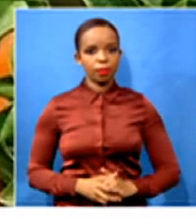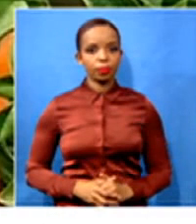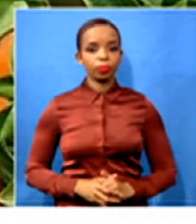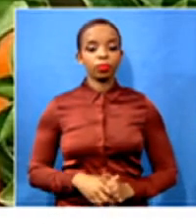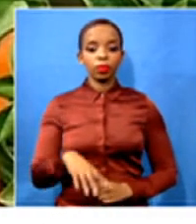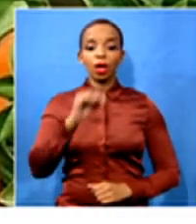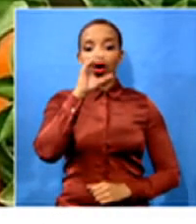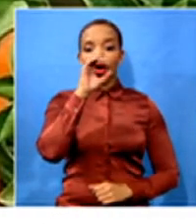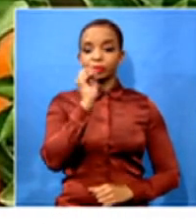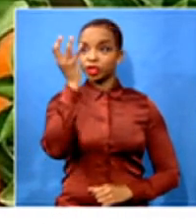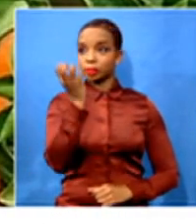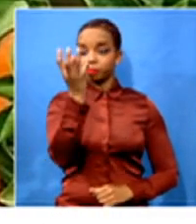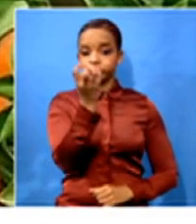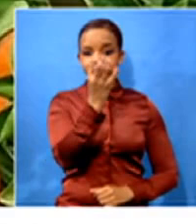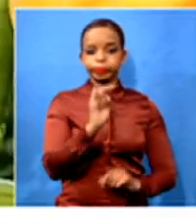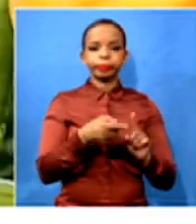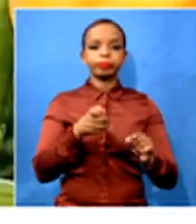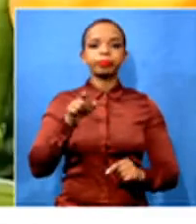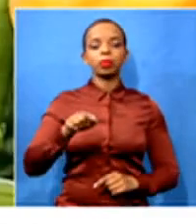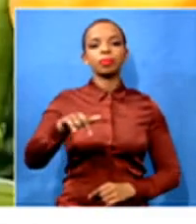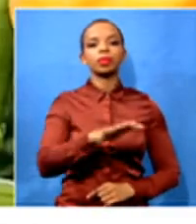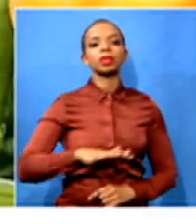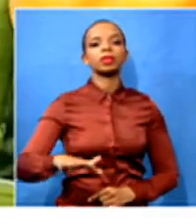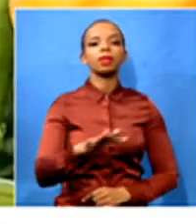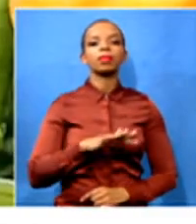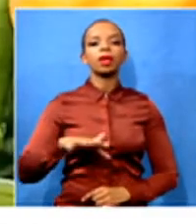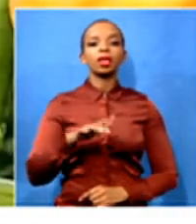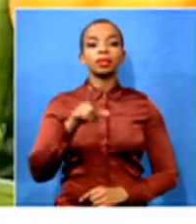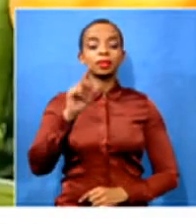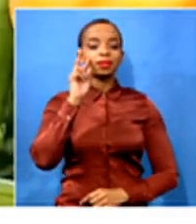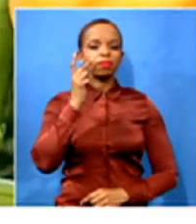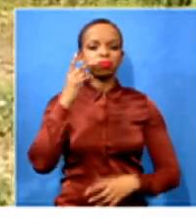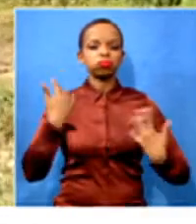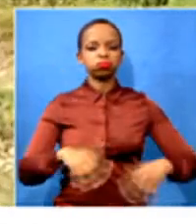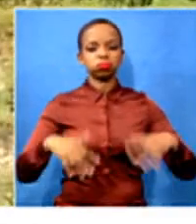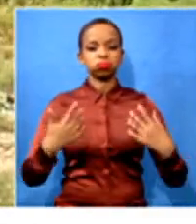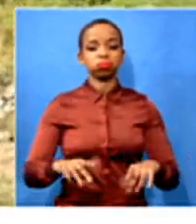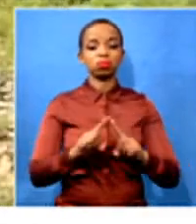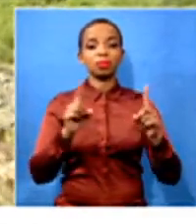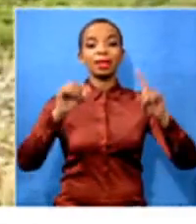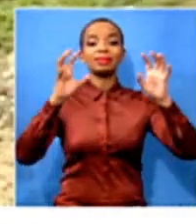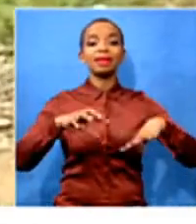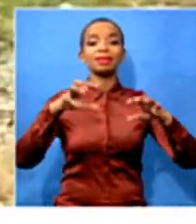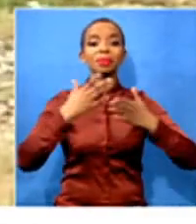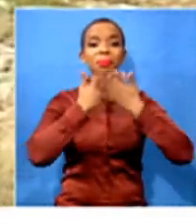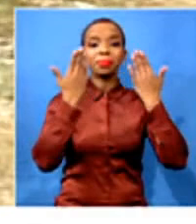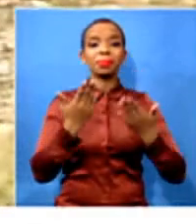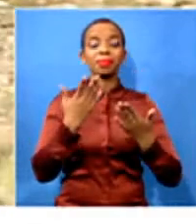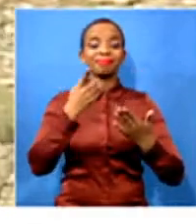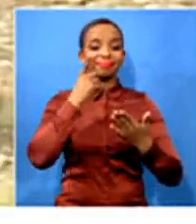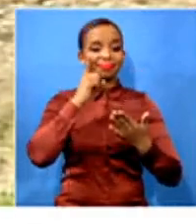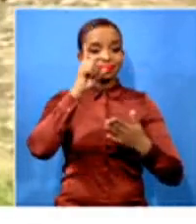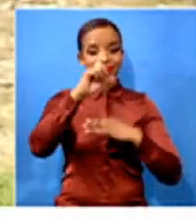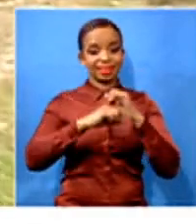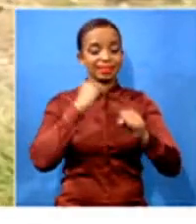region. Trees are bearing succulent fruit, but without rain, the prediction for next year is bleak. Farmers will